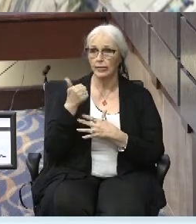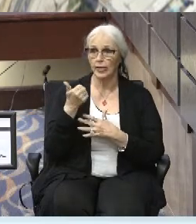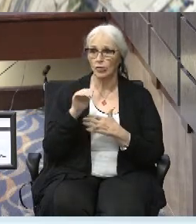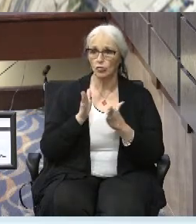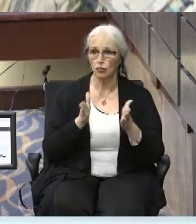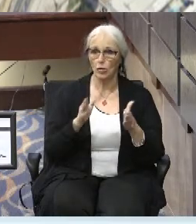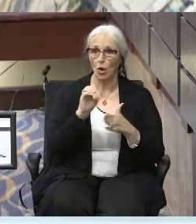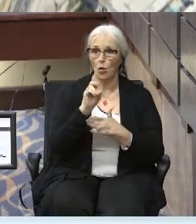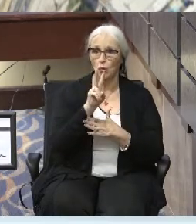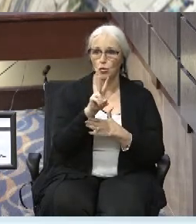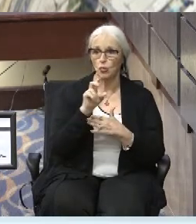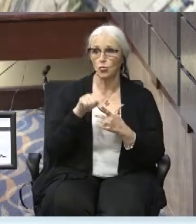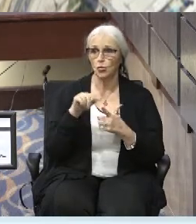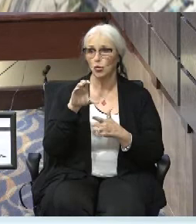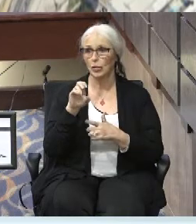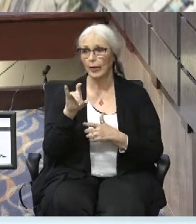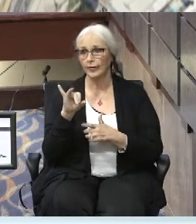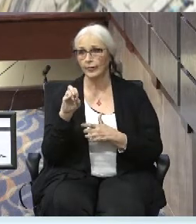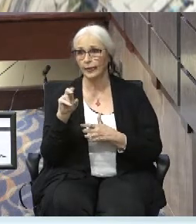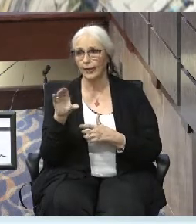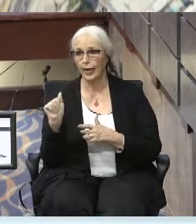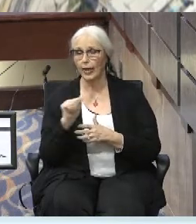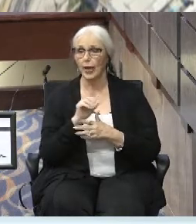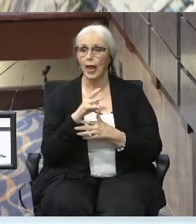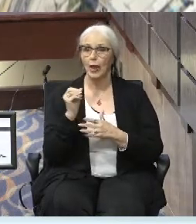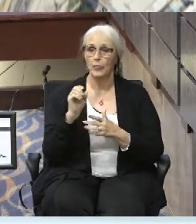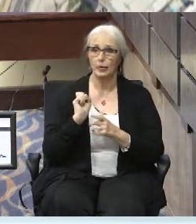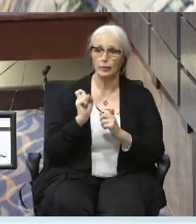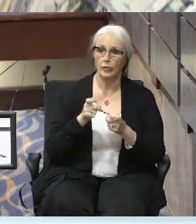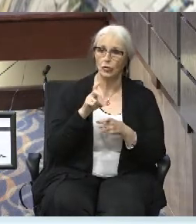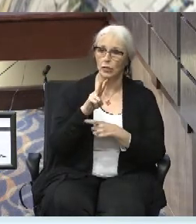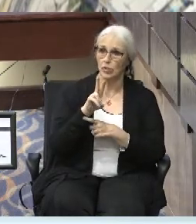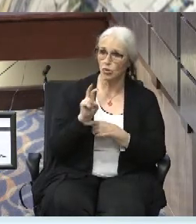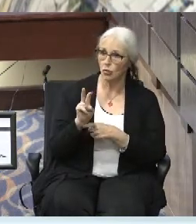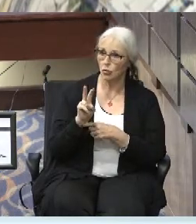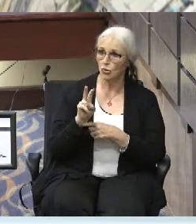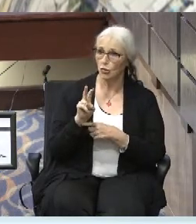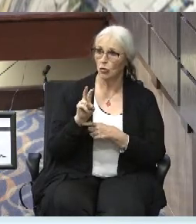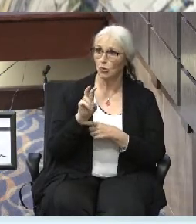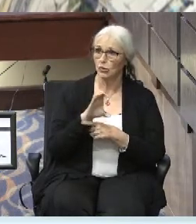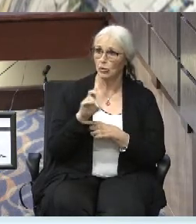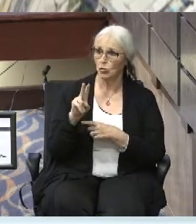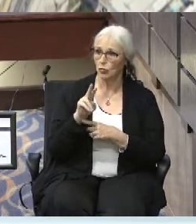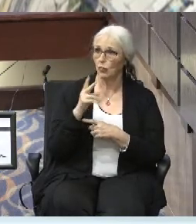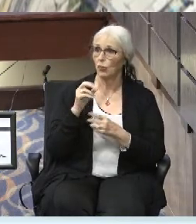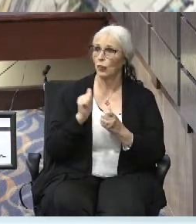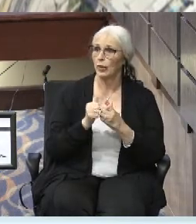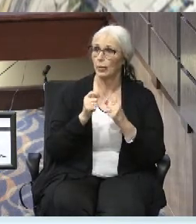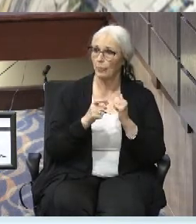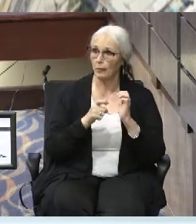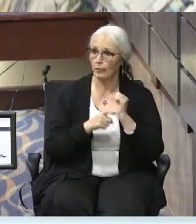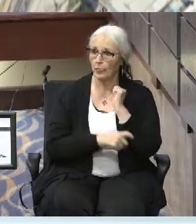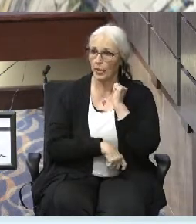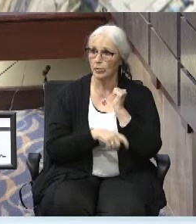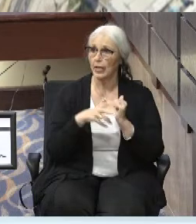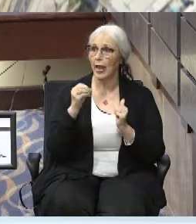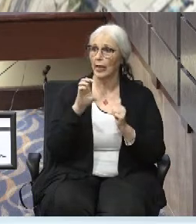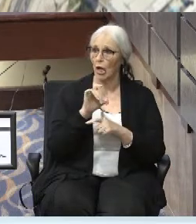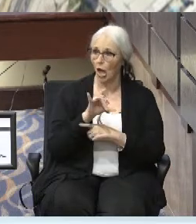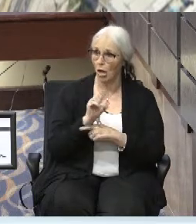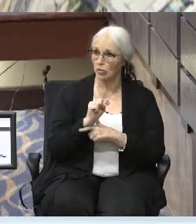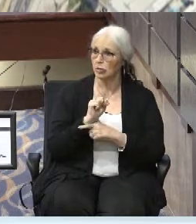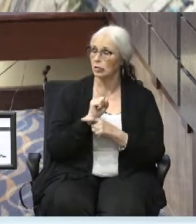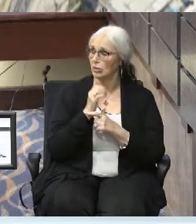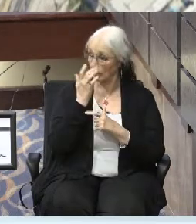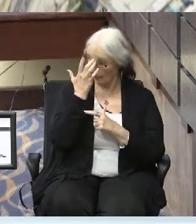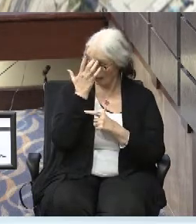O2 district classification and be designated into C2 district classification, providing for penalties, providing a severability clause, and finally determine the meeting in